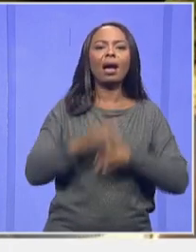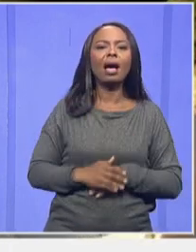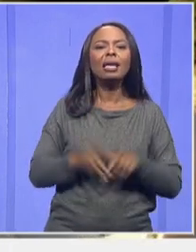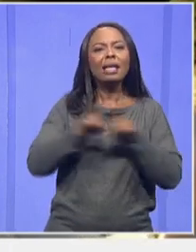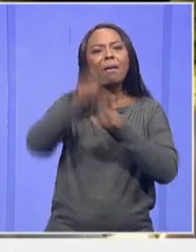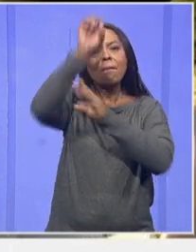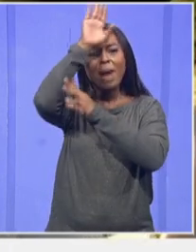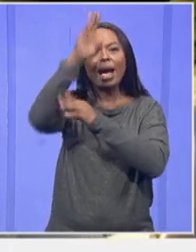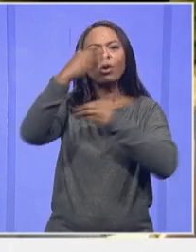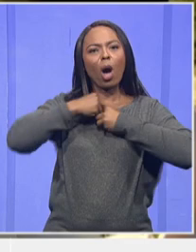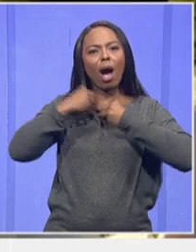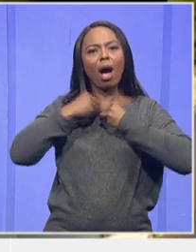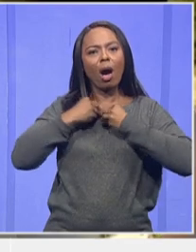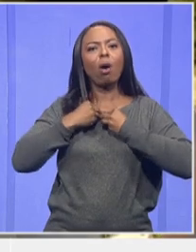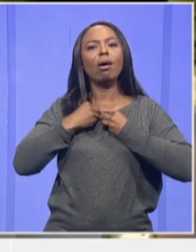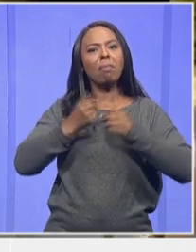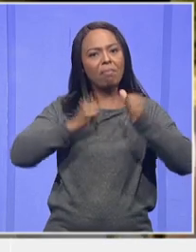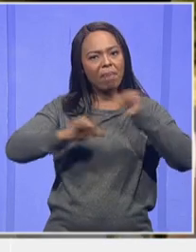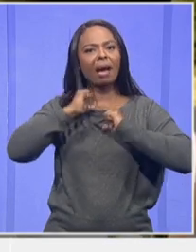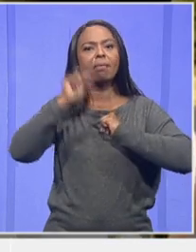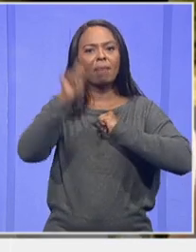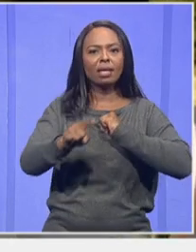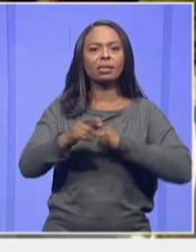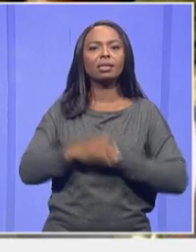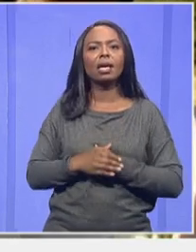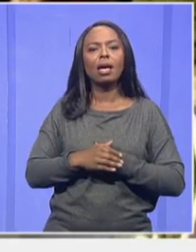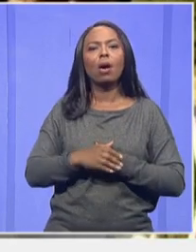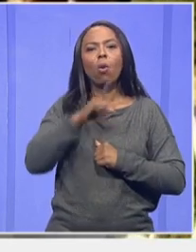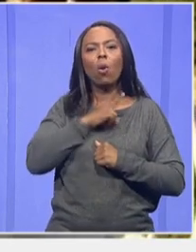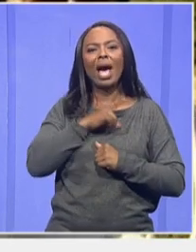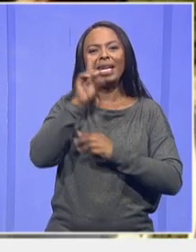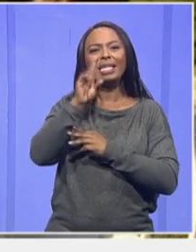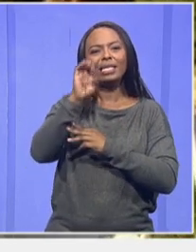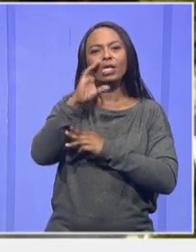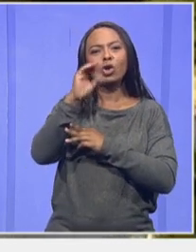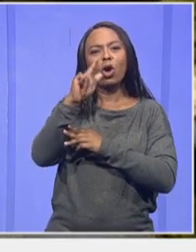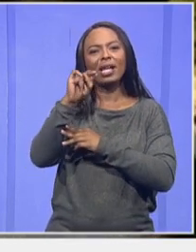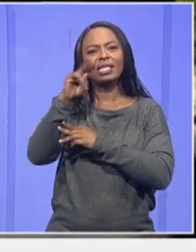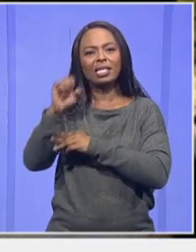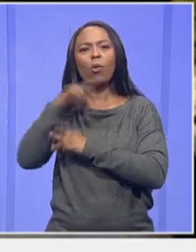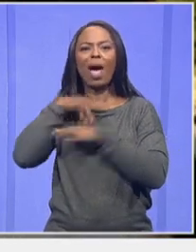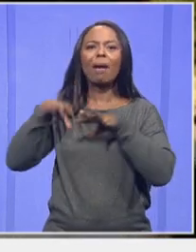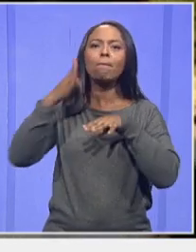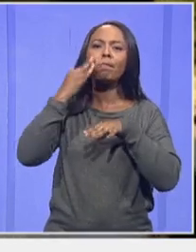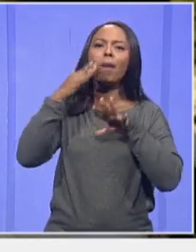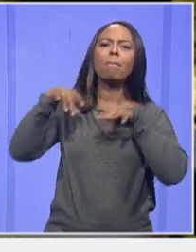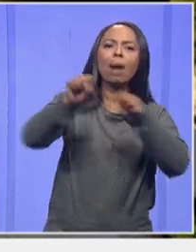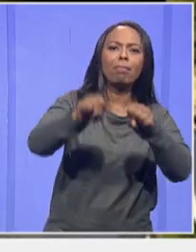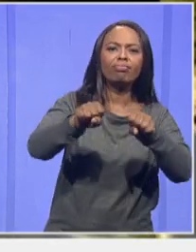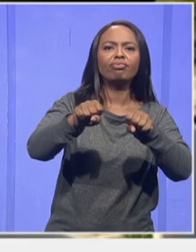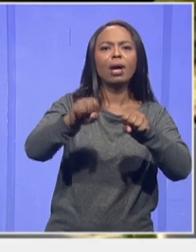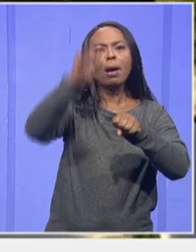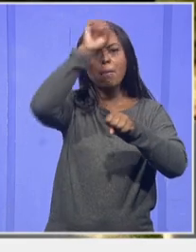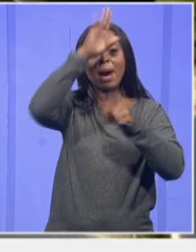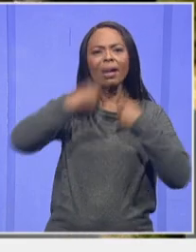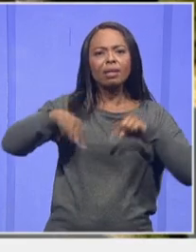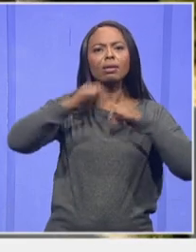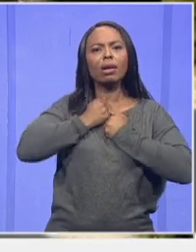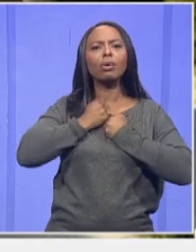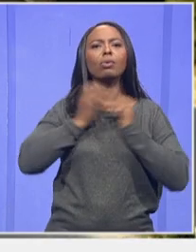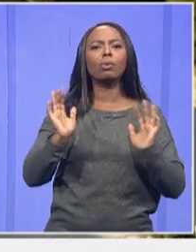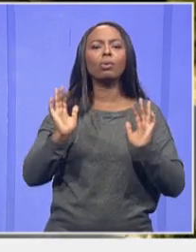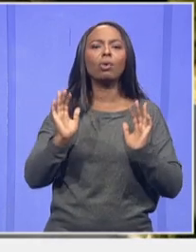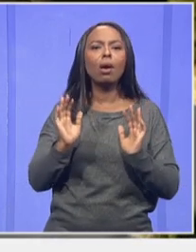back through what we call decolonization of our minds. Because to a great extent,